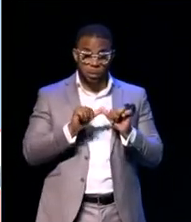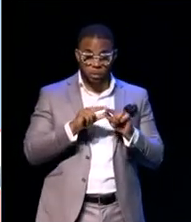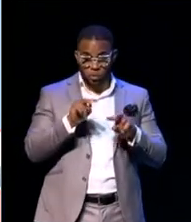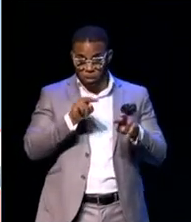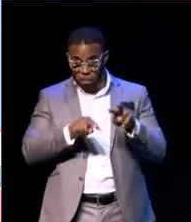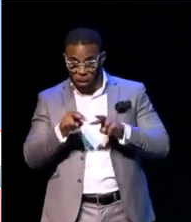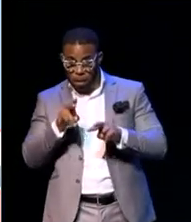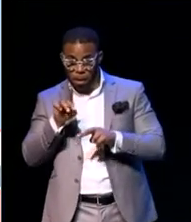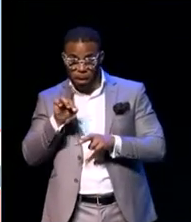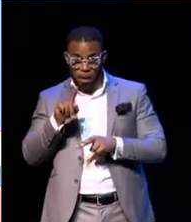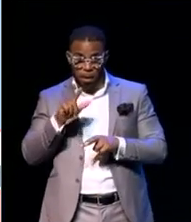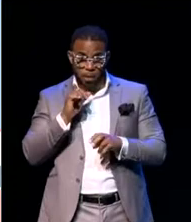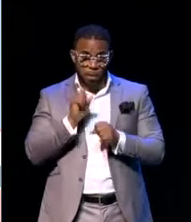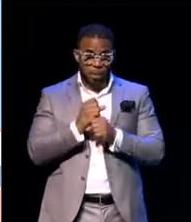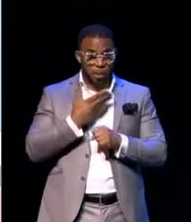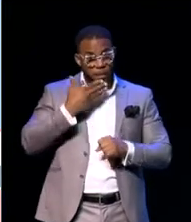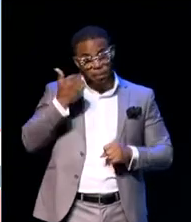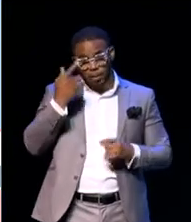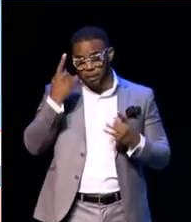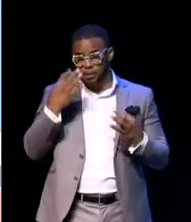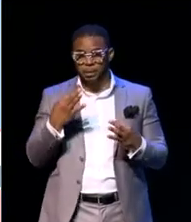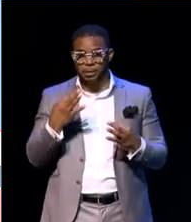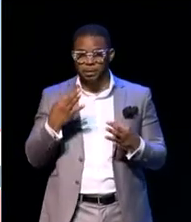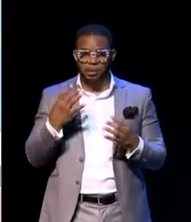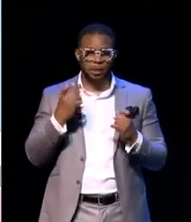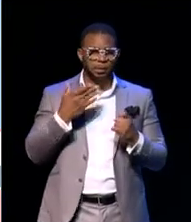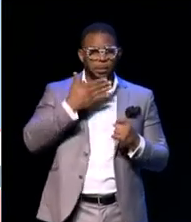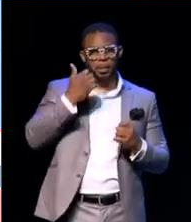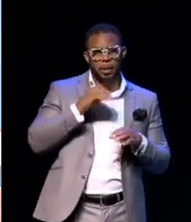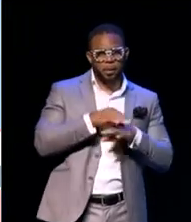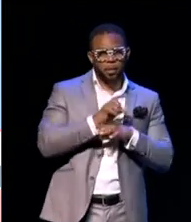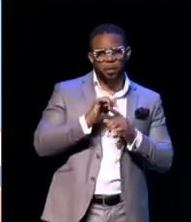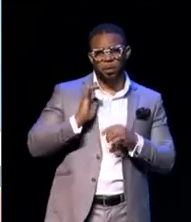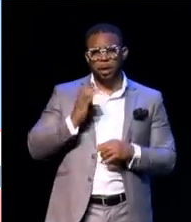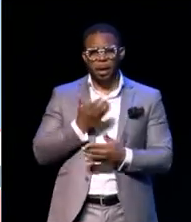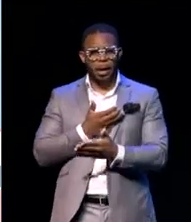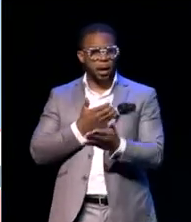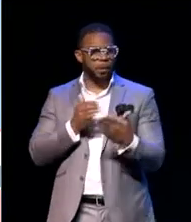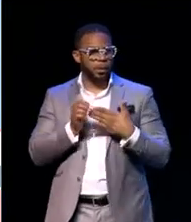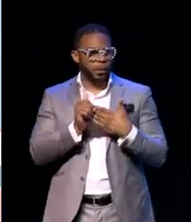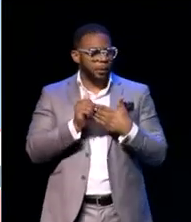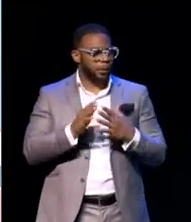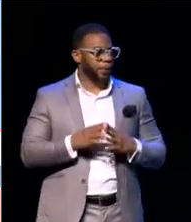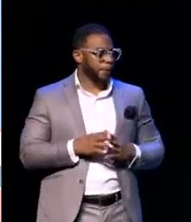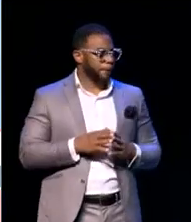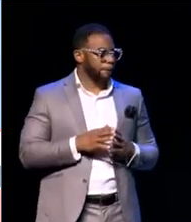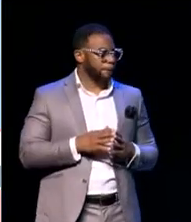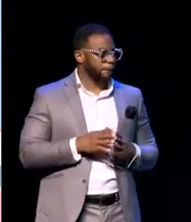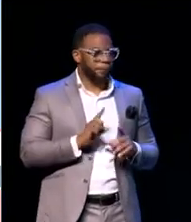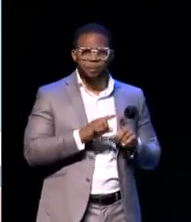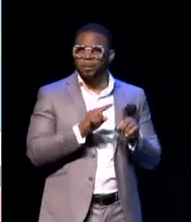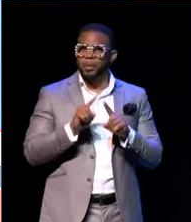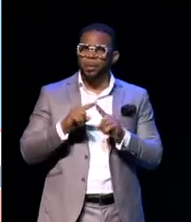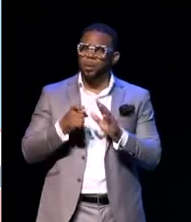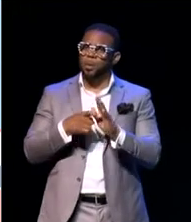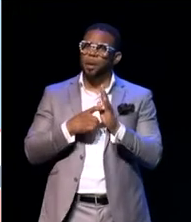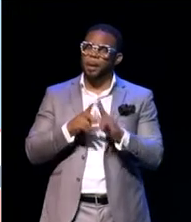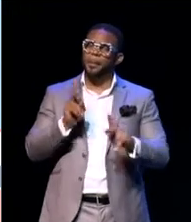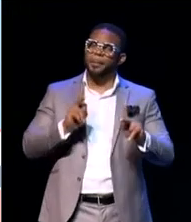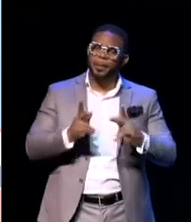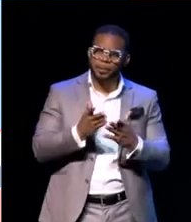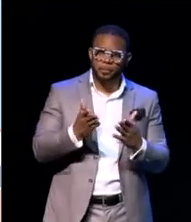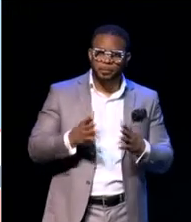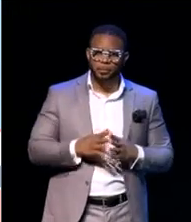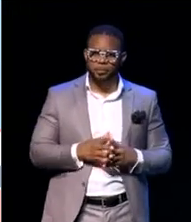to monitor the data so we were making the best decisions and giving the best advice to our leadership. But it also required